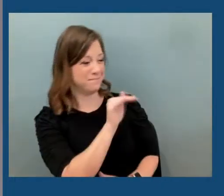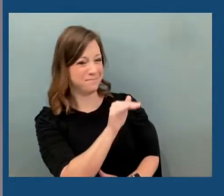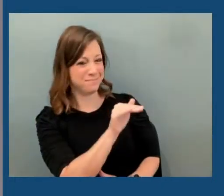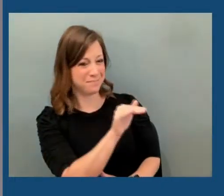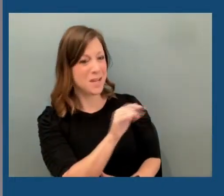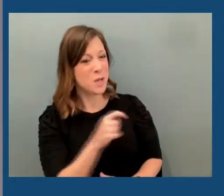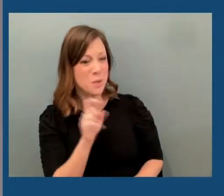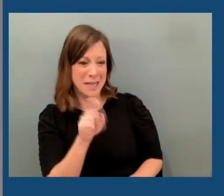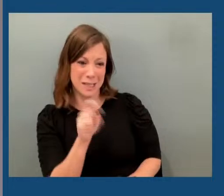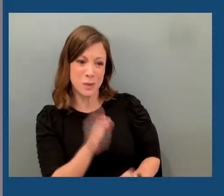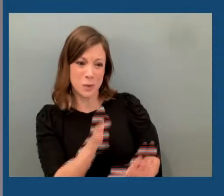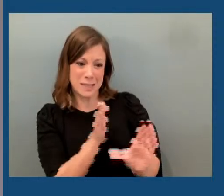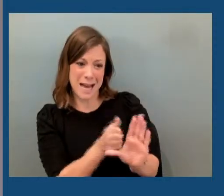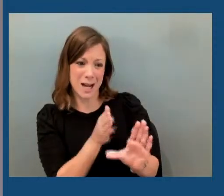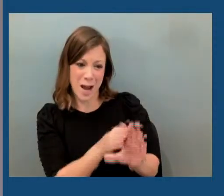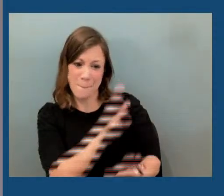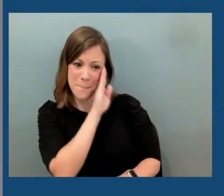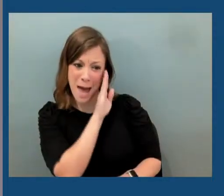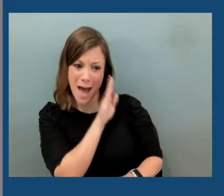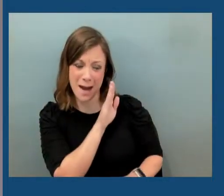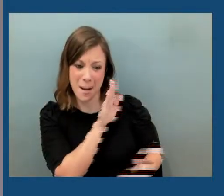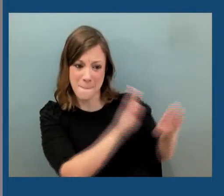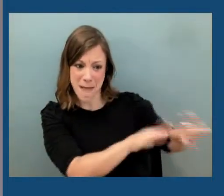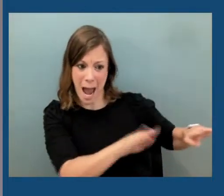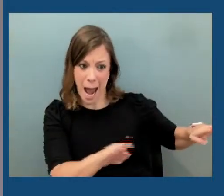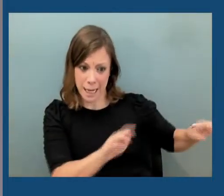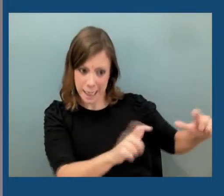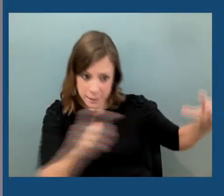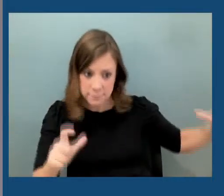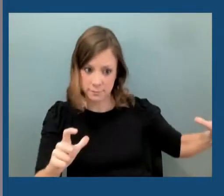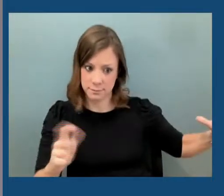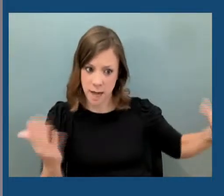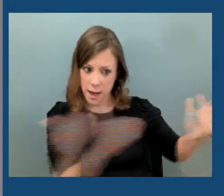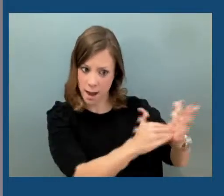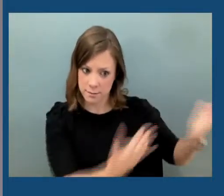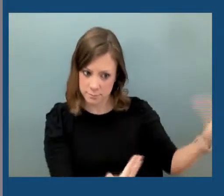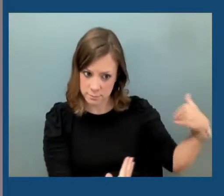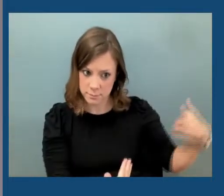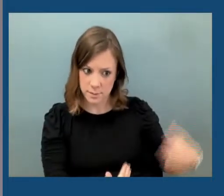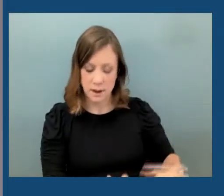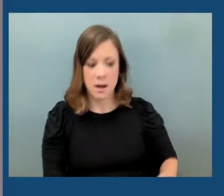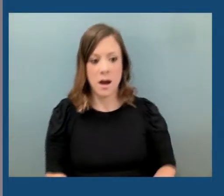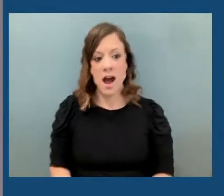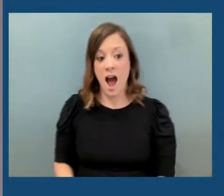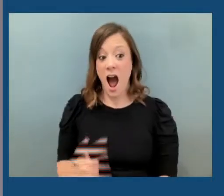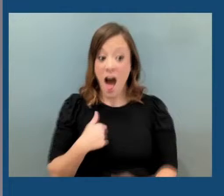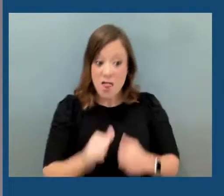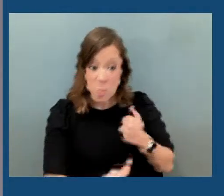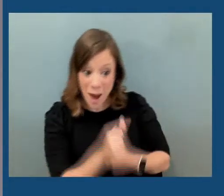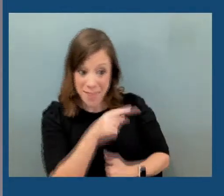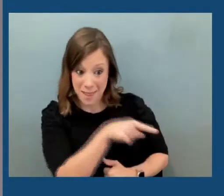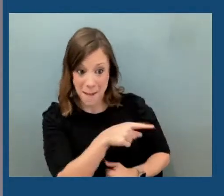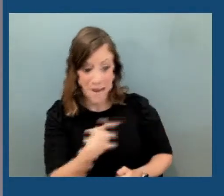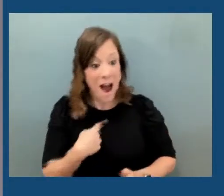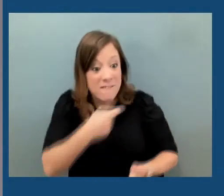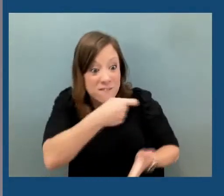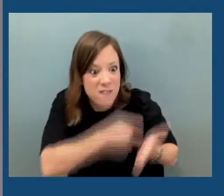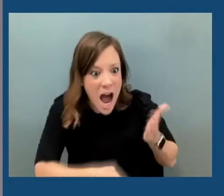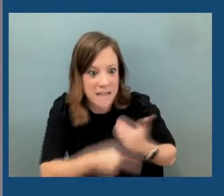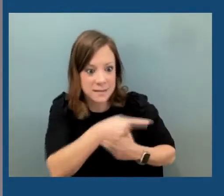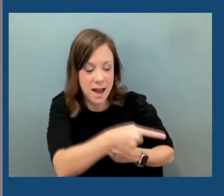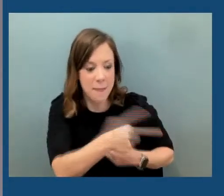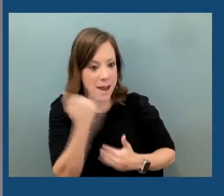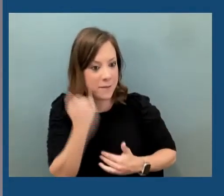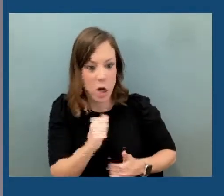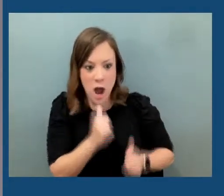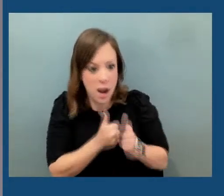back. I threatened. I'm fining hospitals now for being out of compliance. And guess